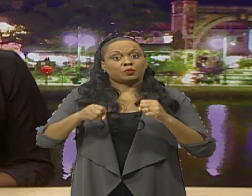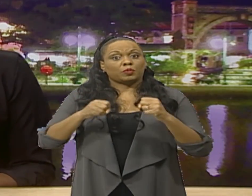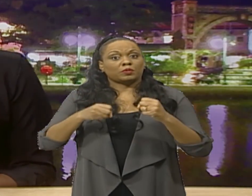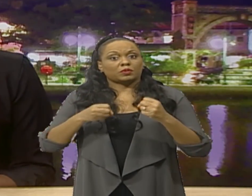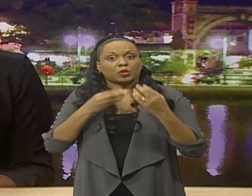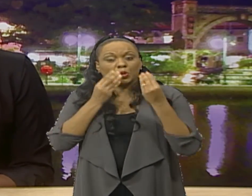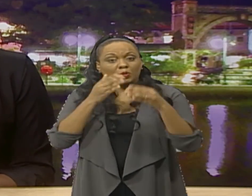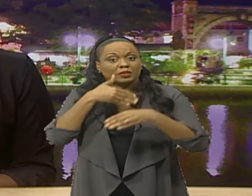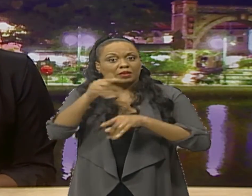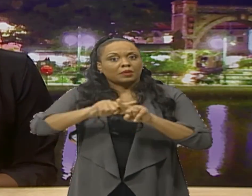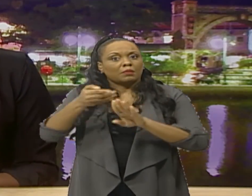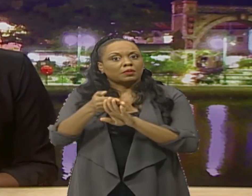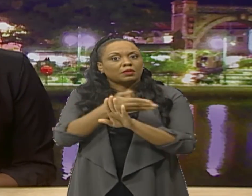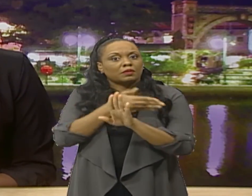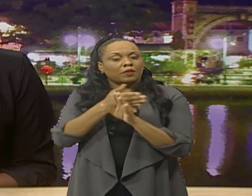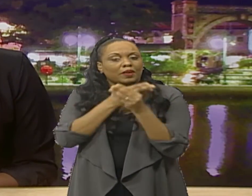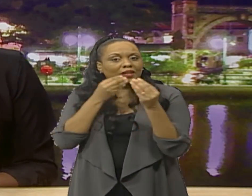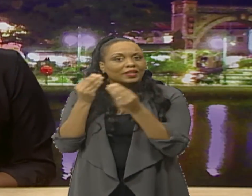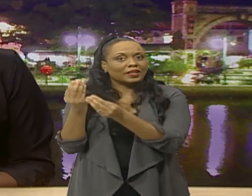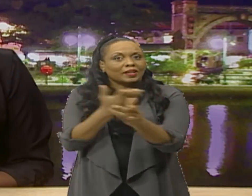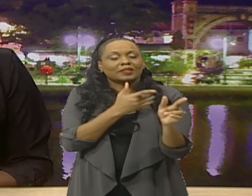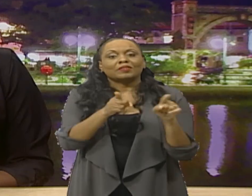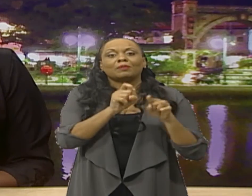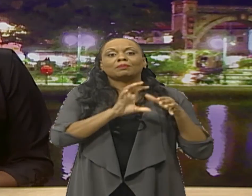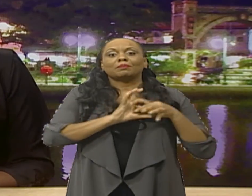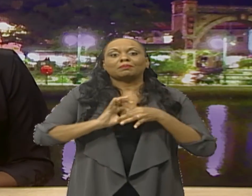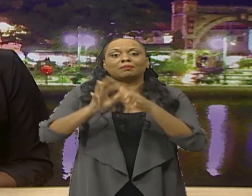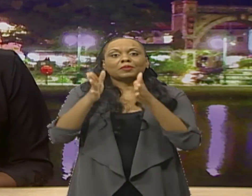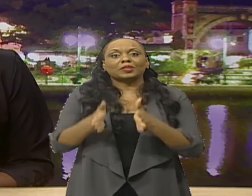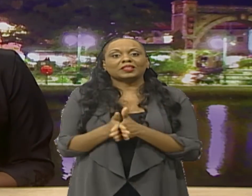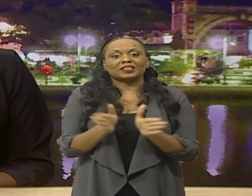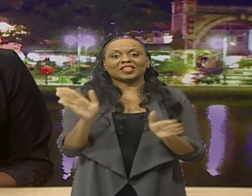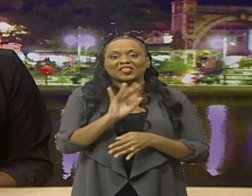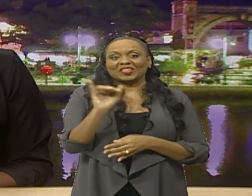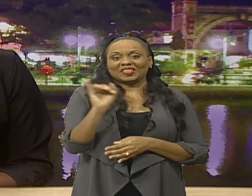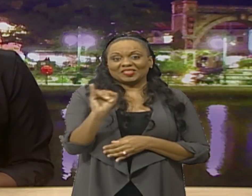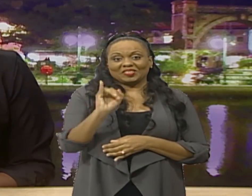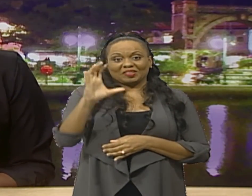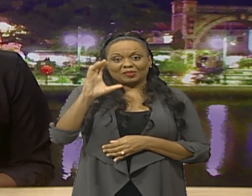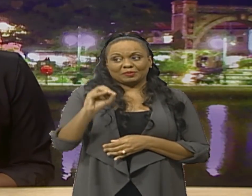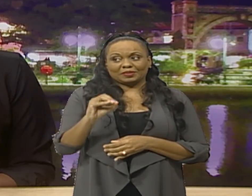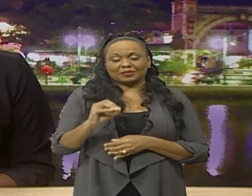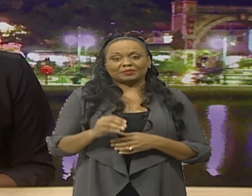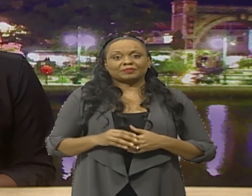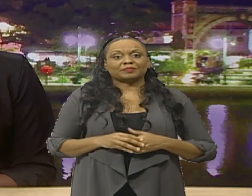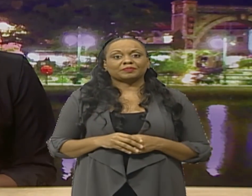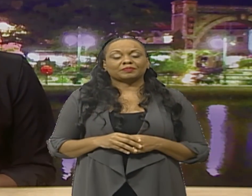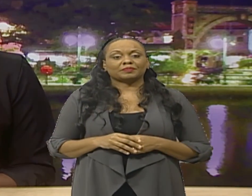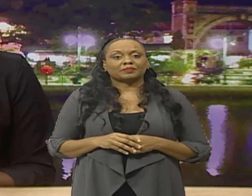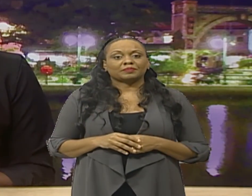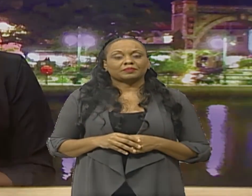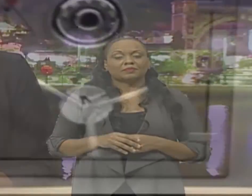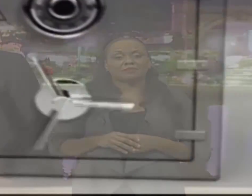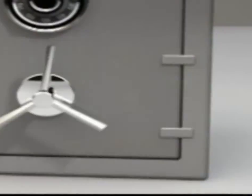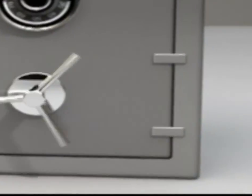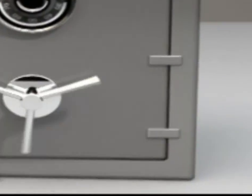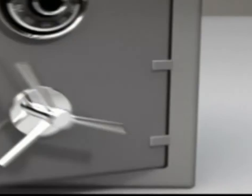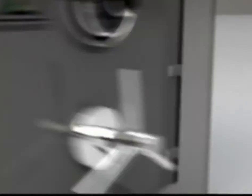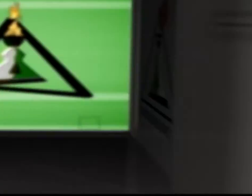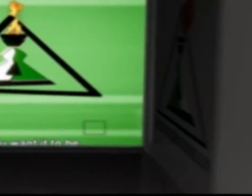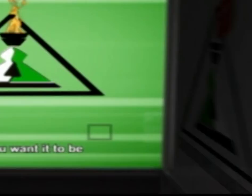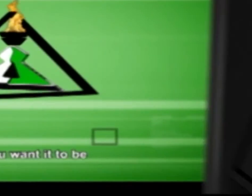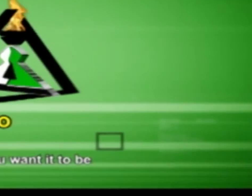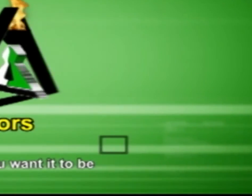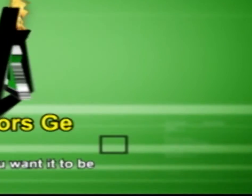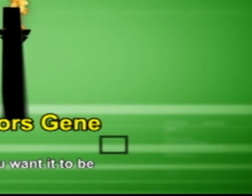peek into the world of sports. But before we get there, here's a tip from Cooperators General Insurance. This tip of the day